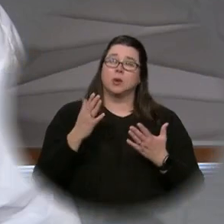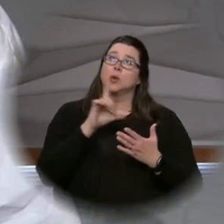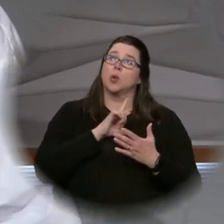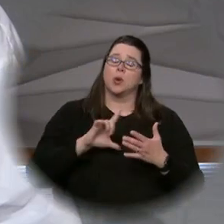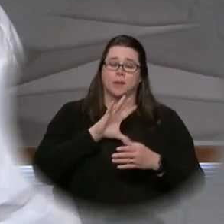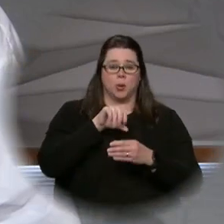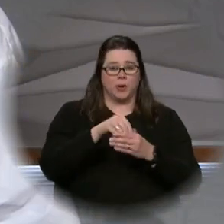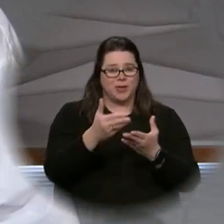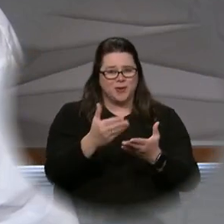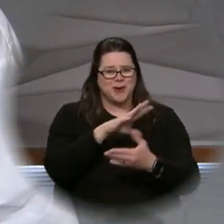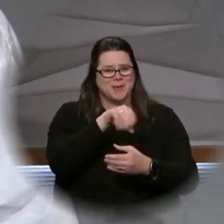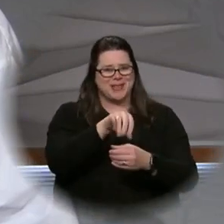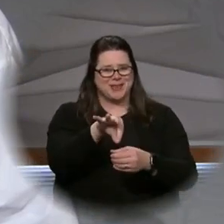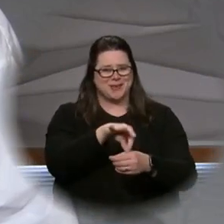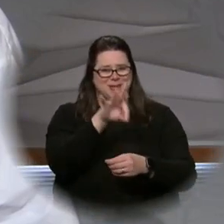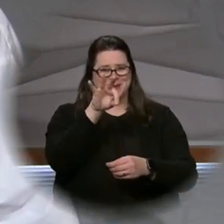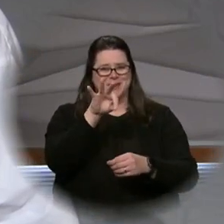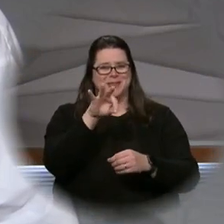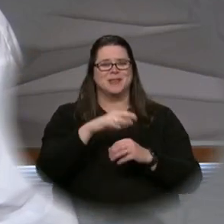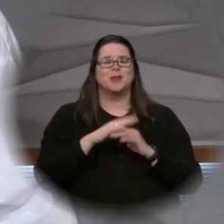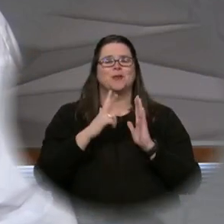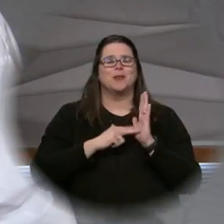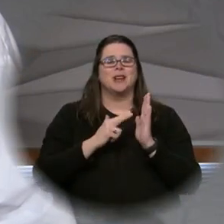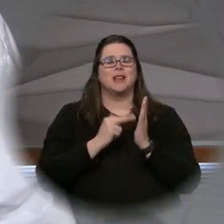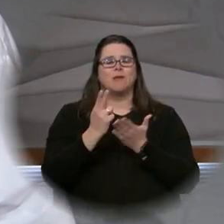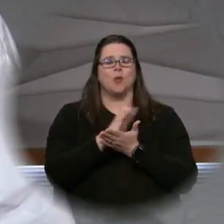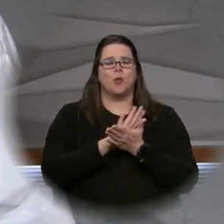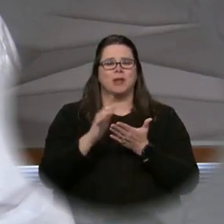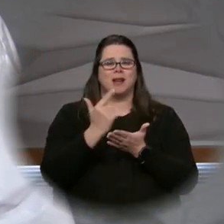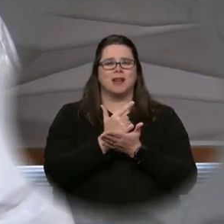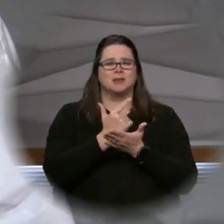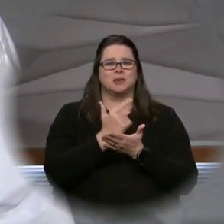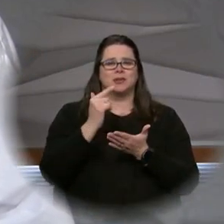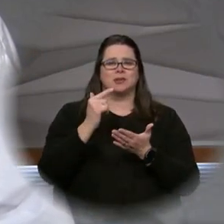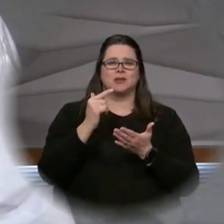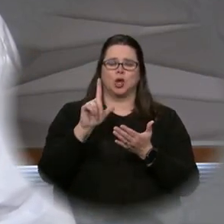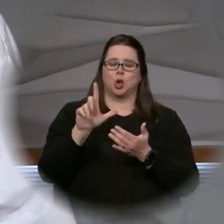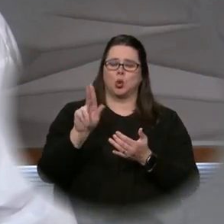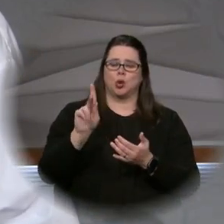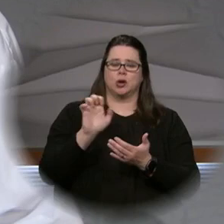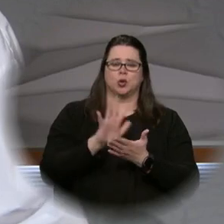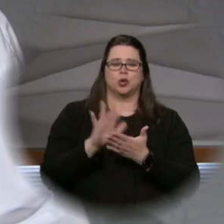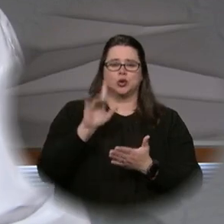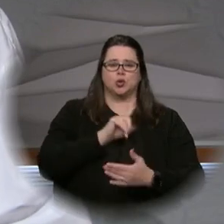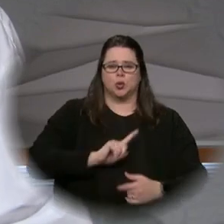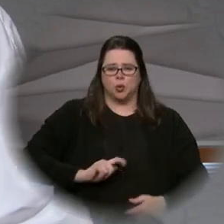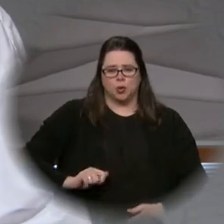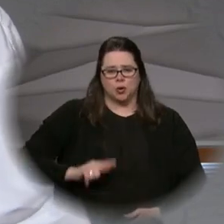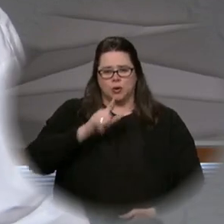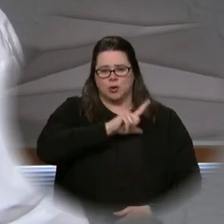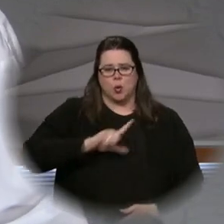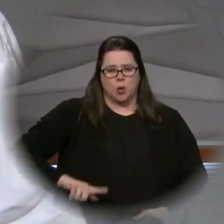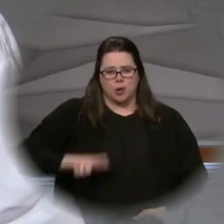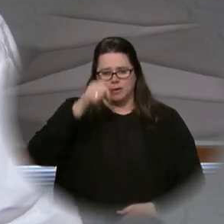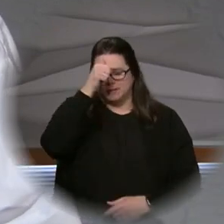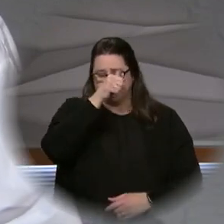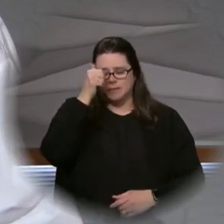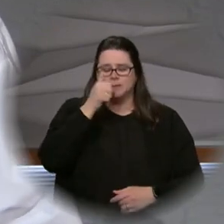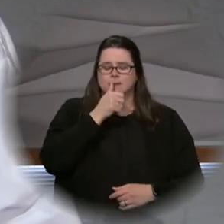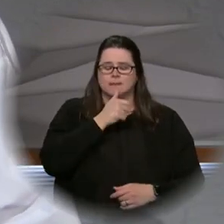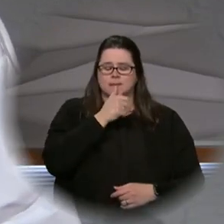The Lord be with you. And with your spirit. A reading from the Holy Gospel according to Luke. Glory to you, O Lord.